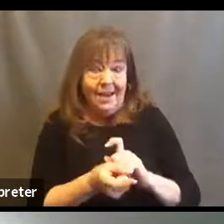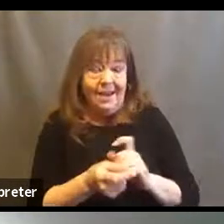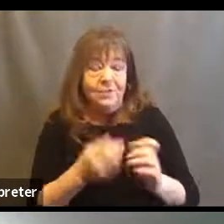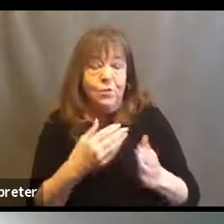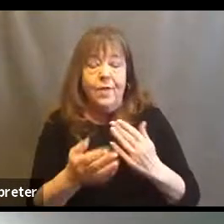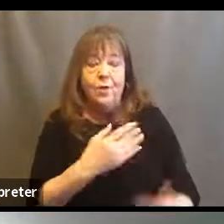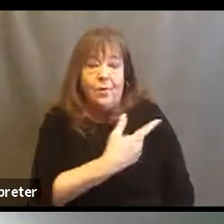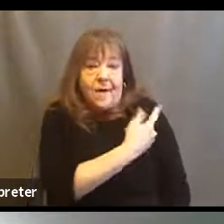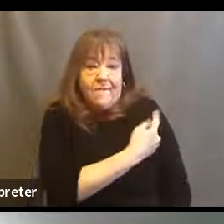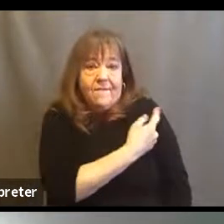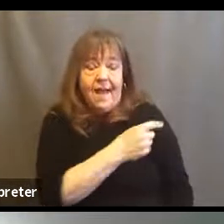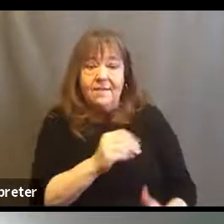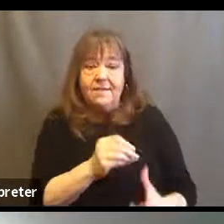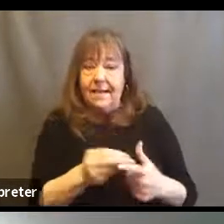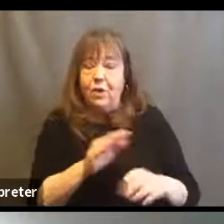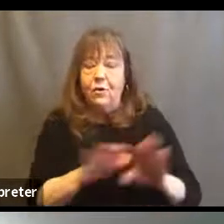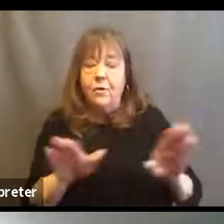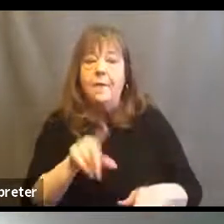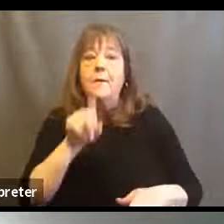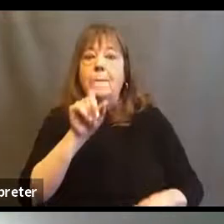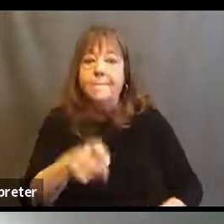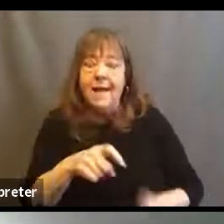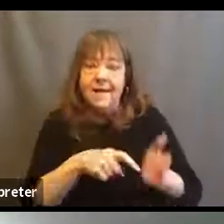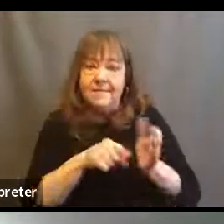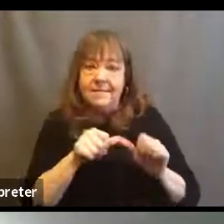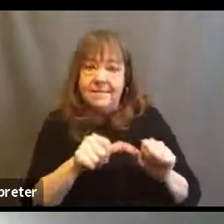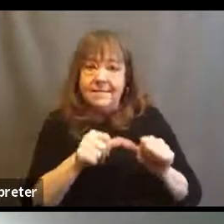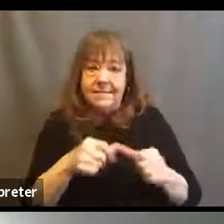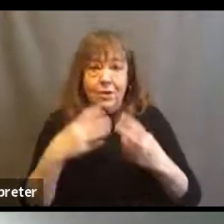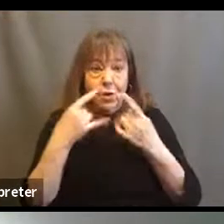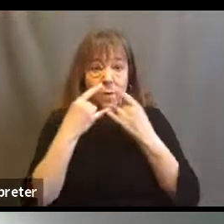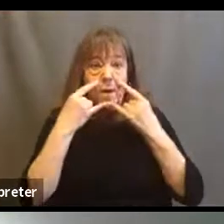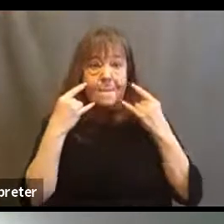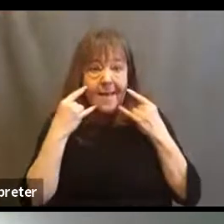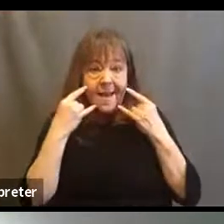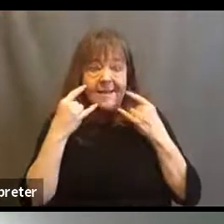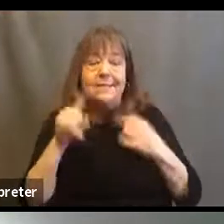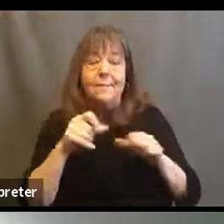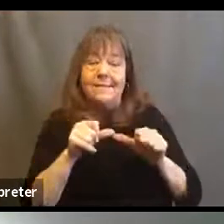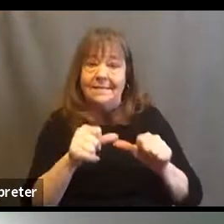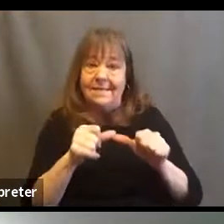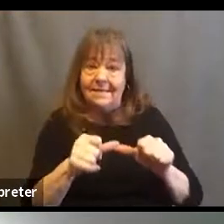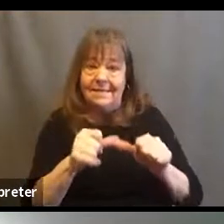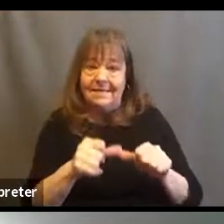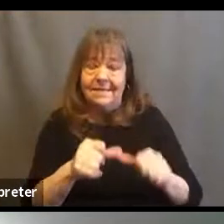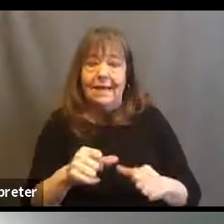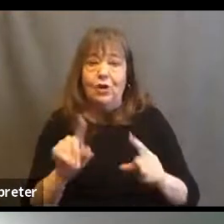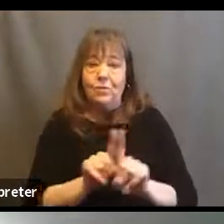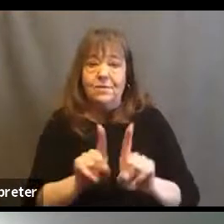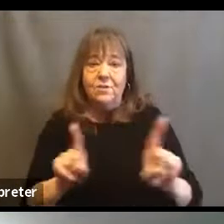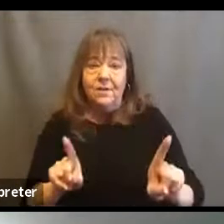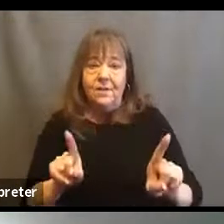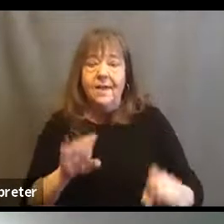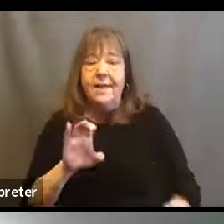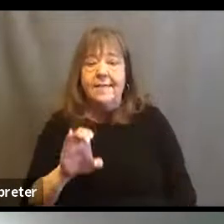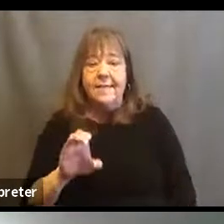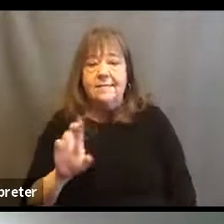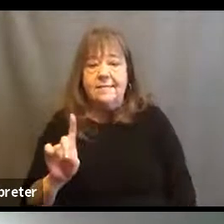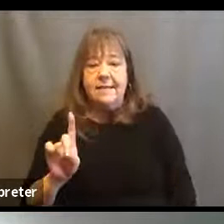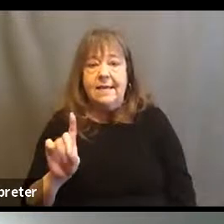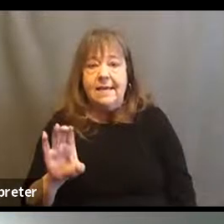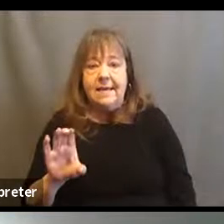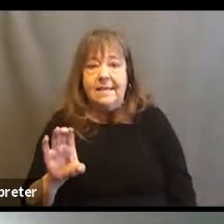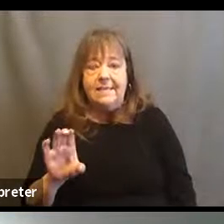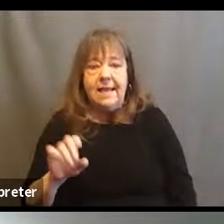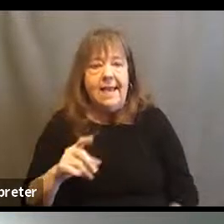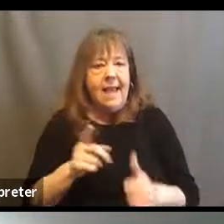or not in terms of wearing a mask, social distancing. Just last week, the CDC made the first recommendation that would